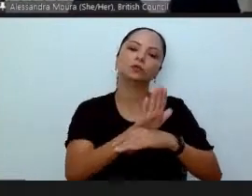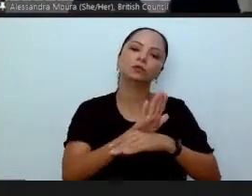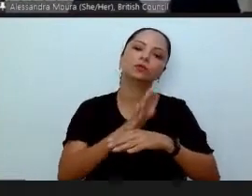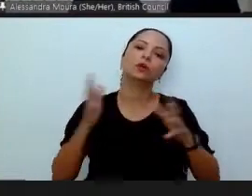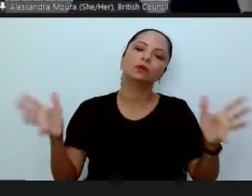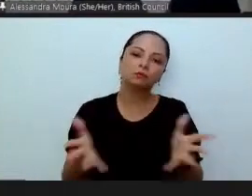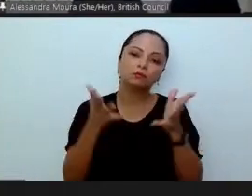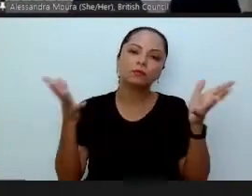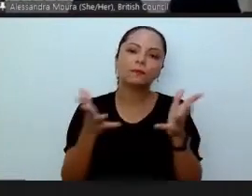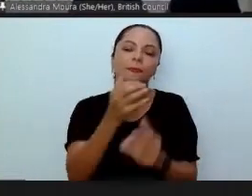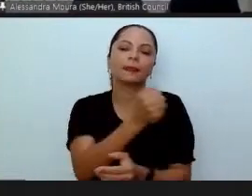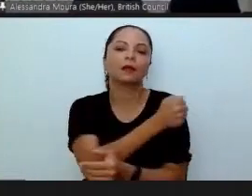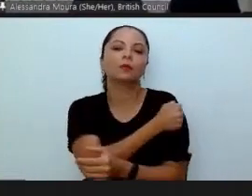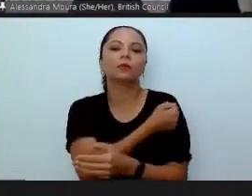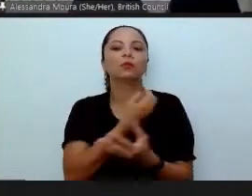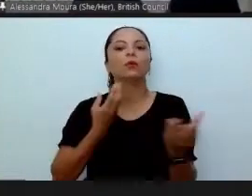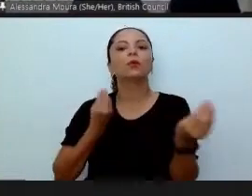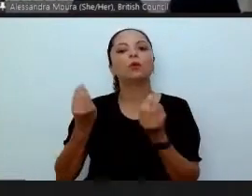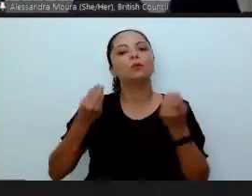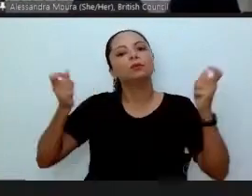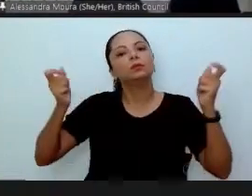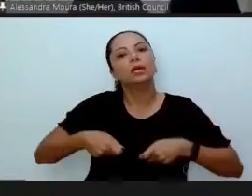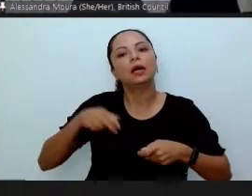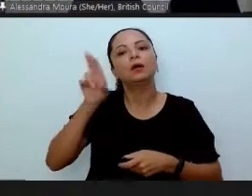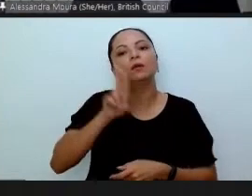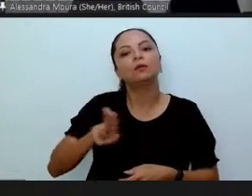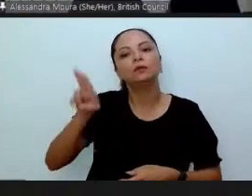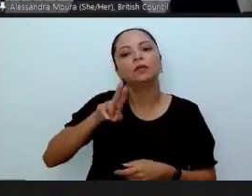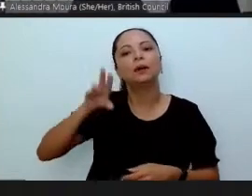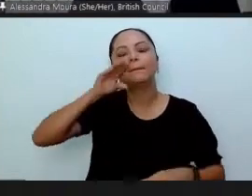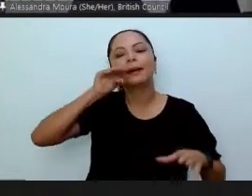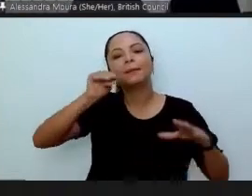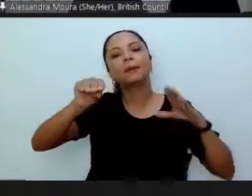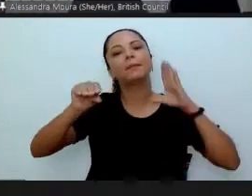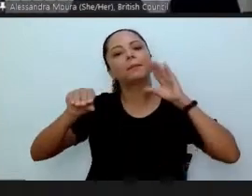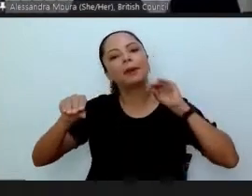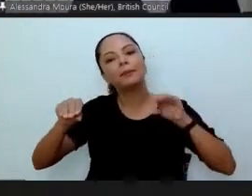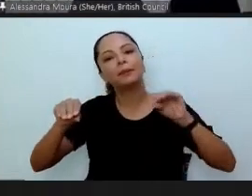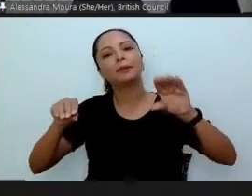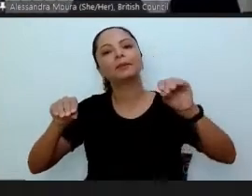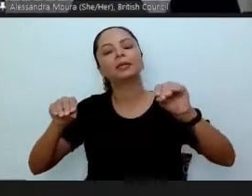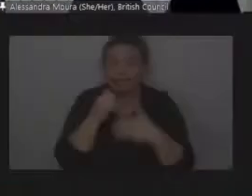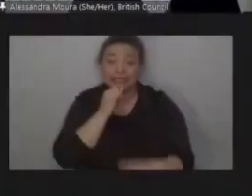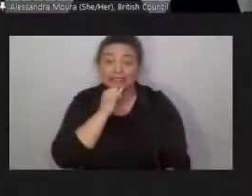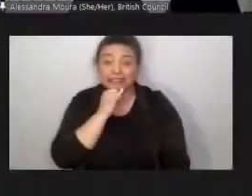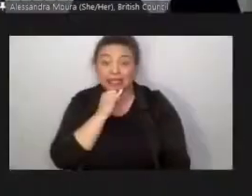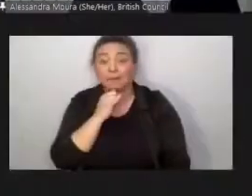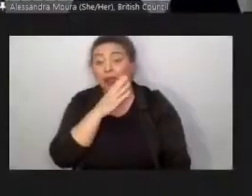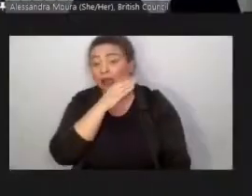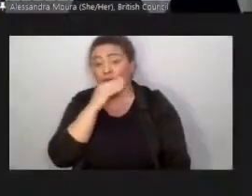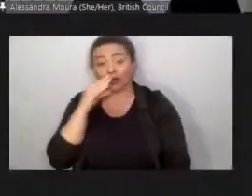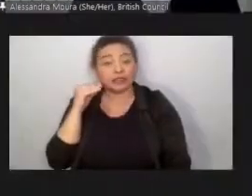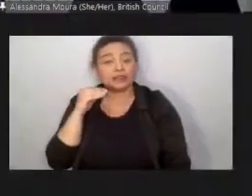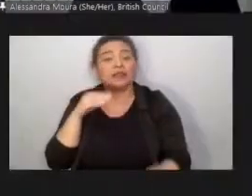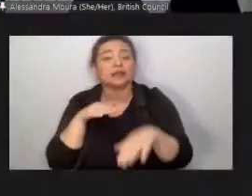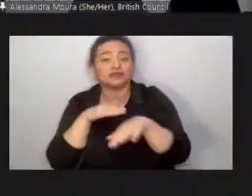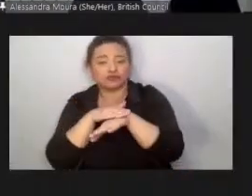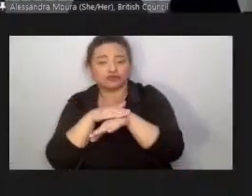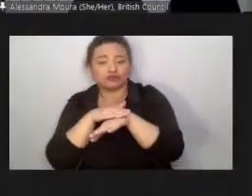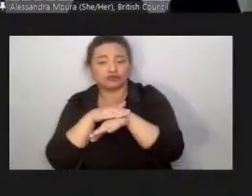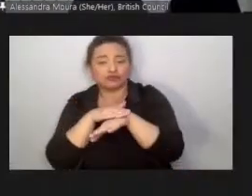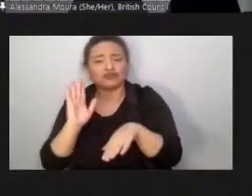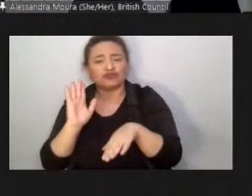speaking. For example, if teaching teenagers, maybe the learners already have exposure to playing